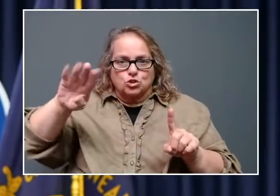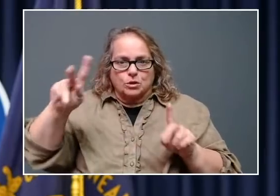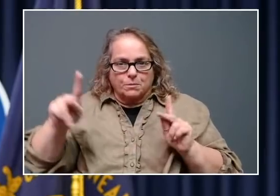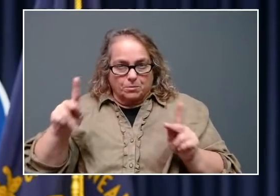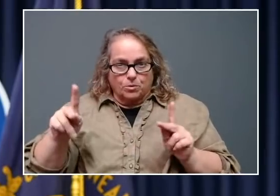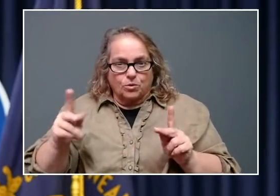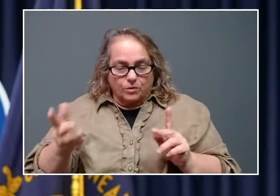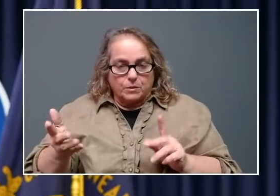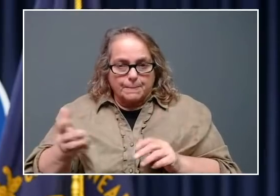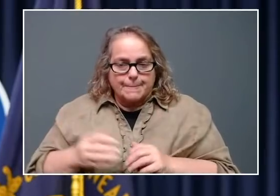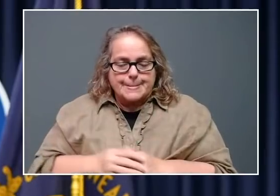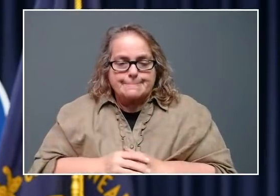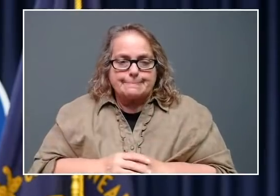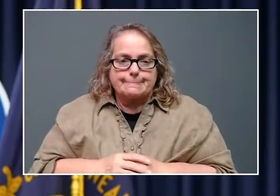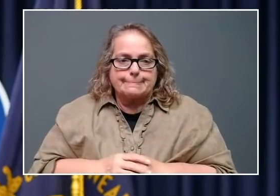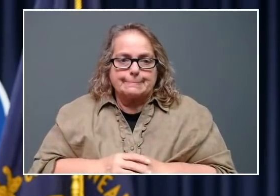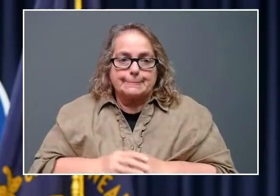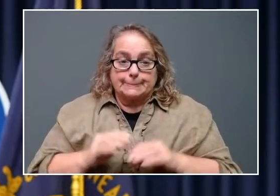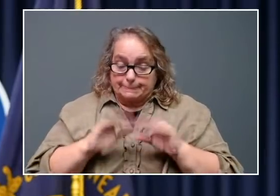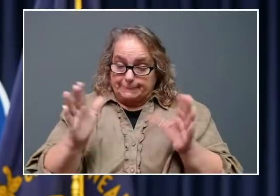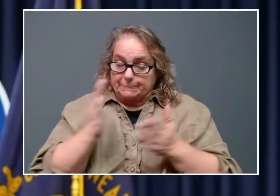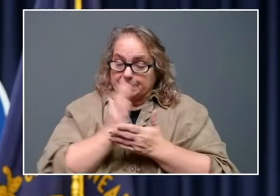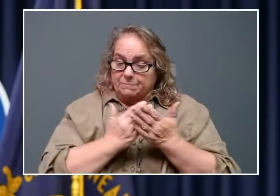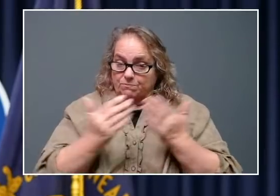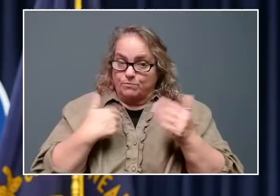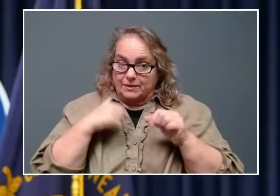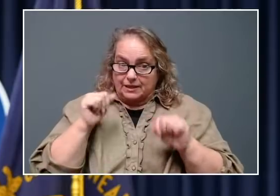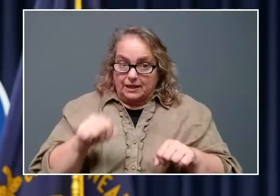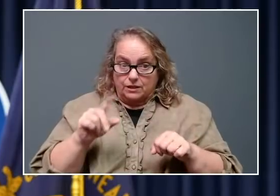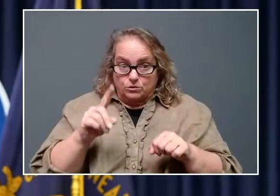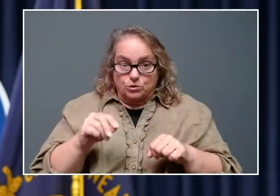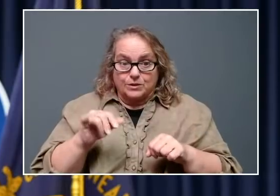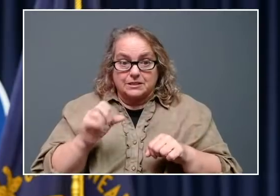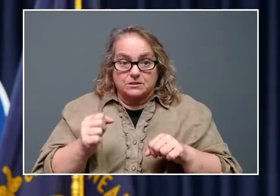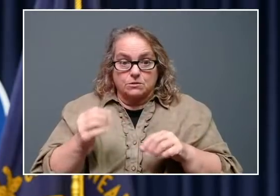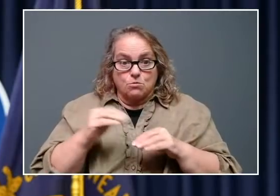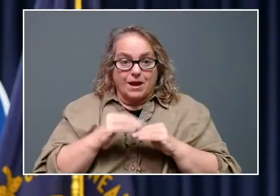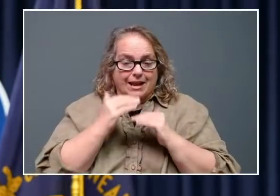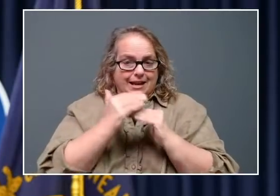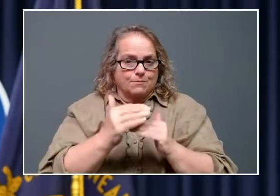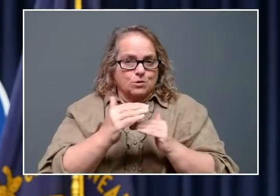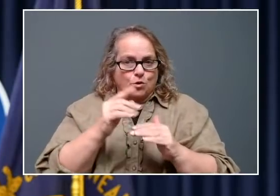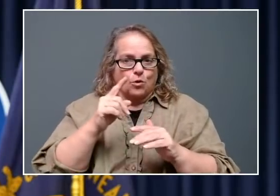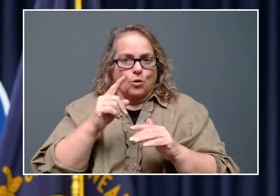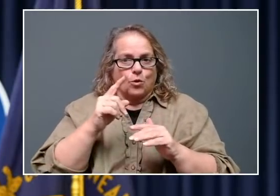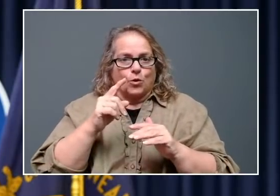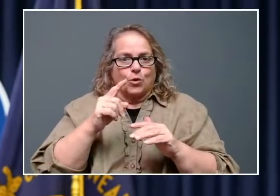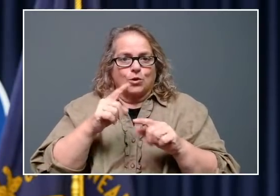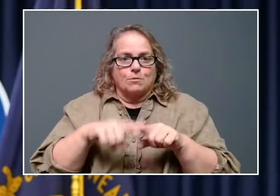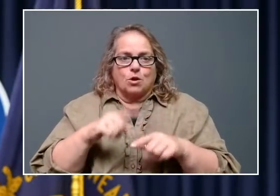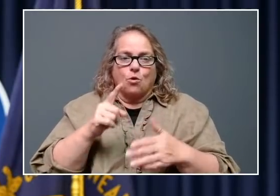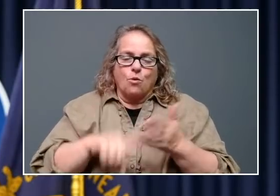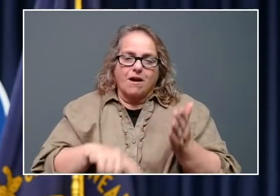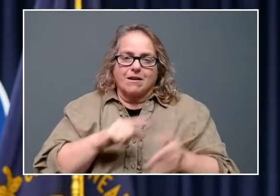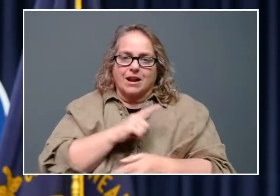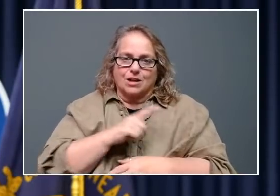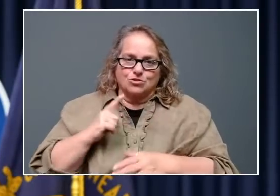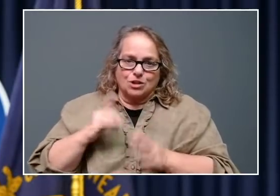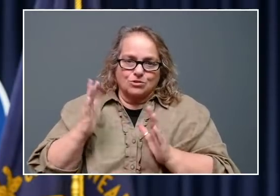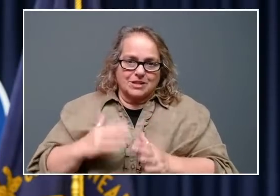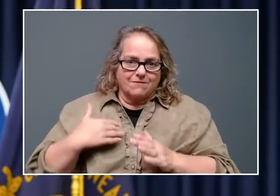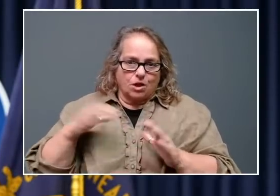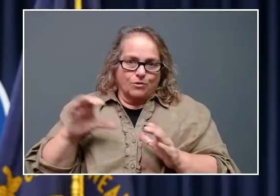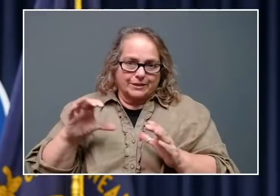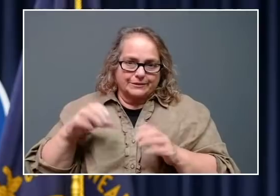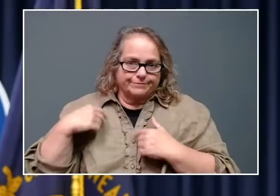Obviously, the things that we can do are more limited with what the legislature has done, but we'll continue to work with the